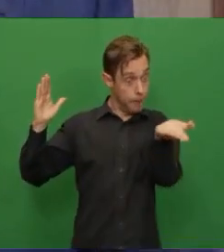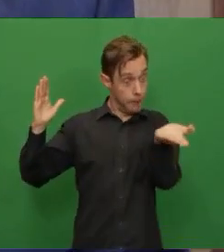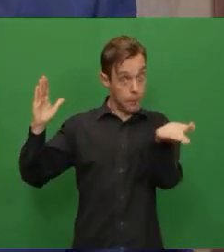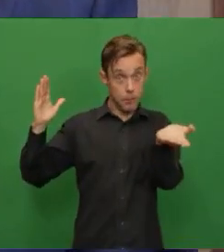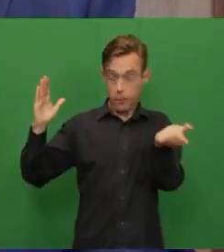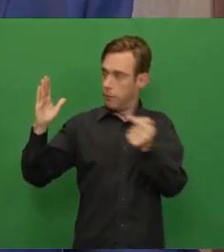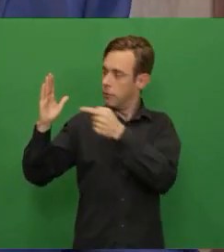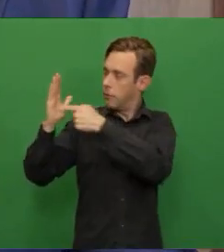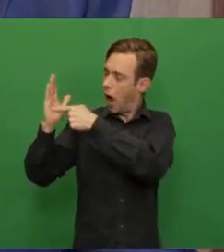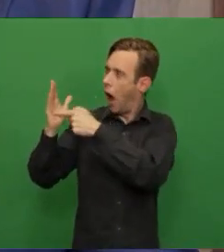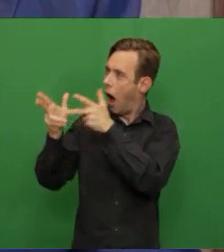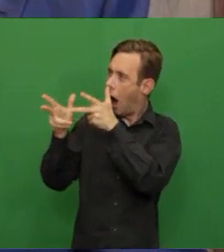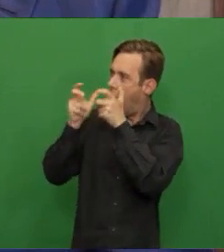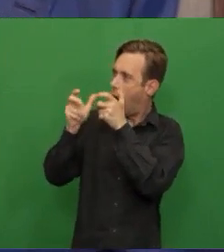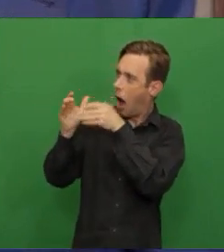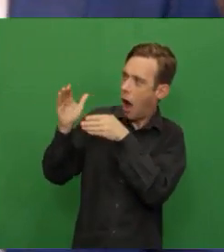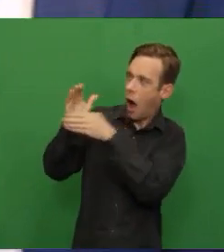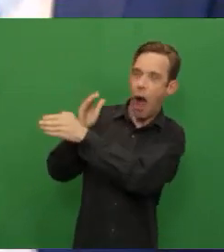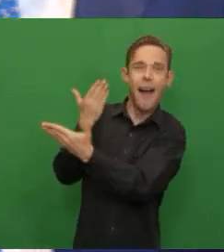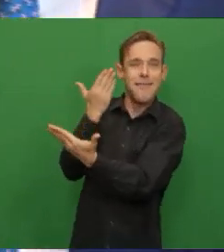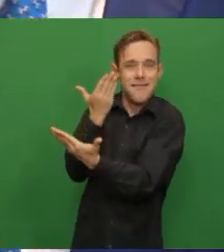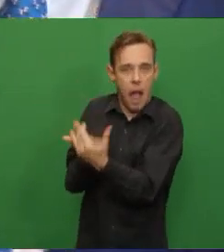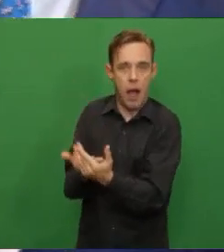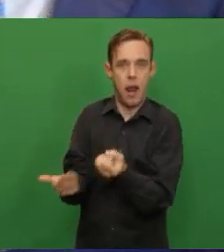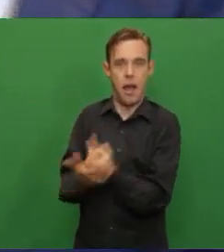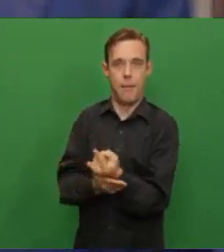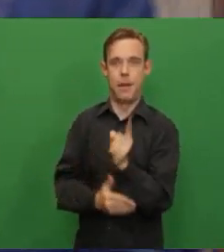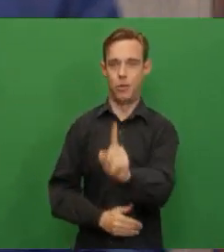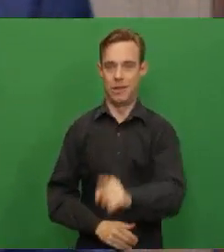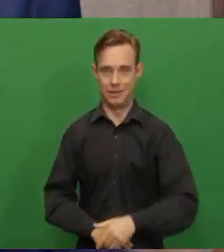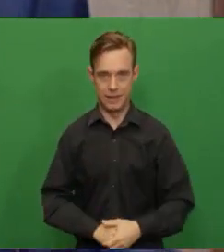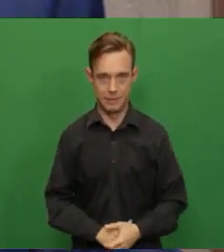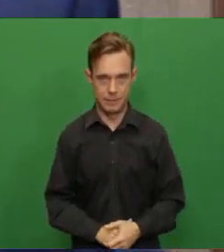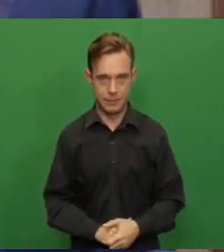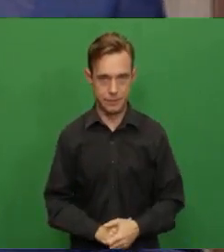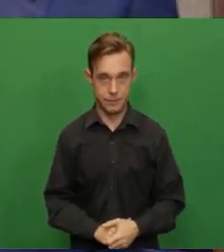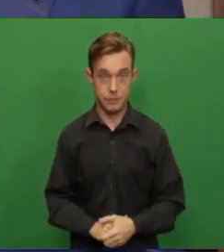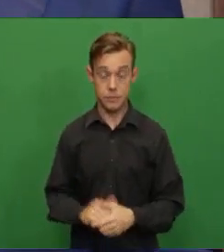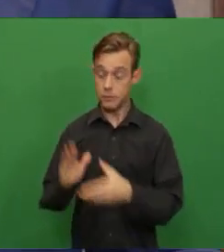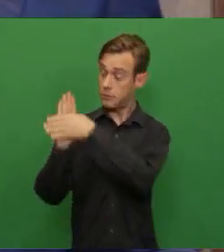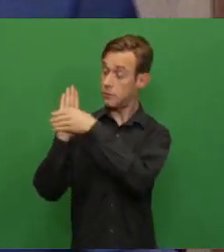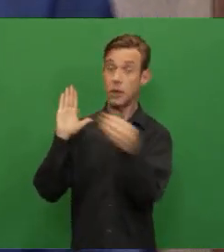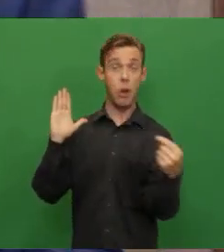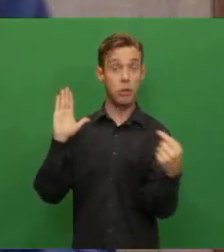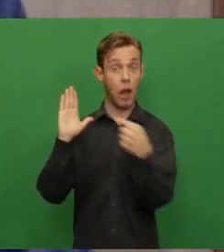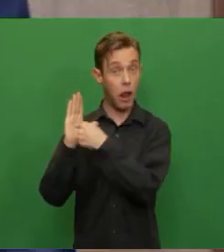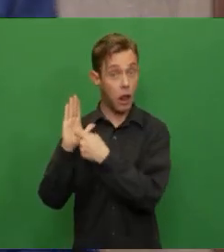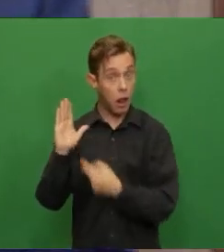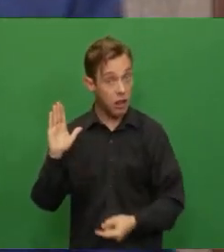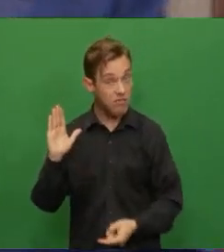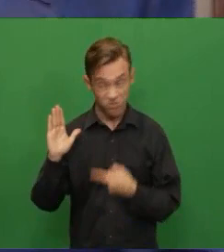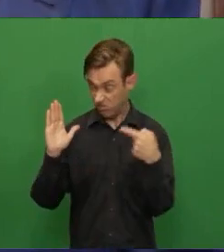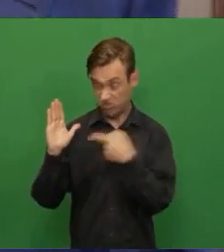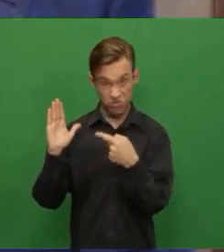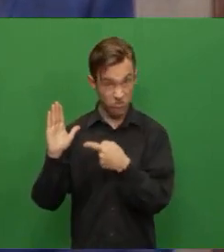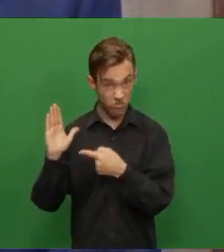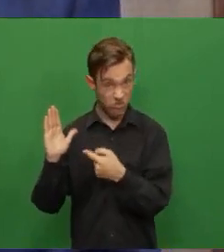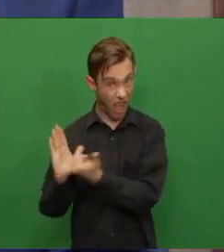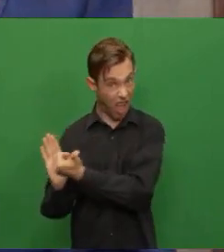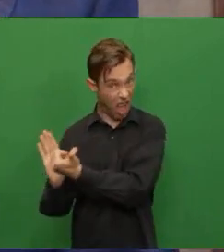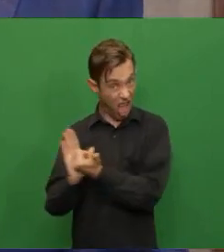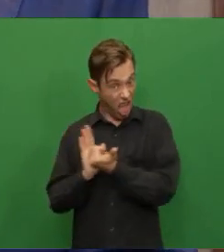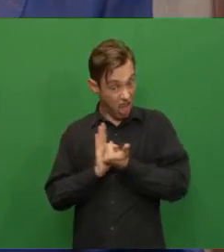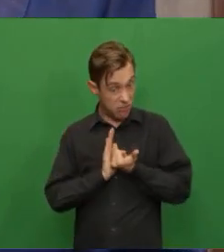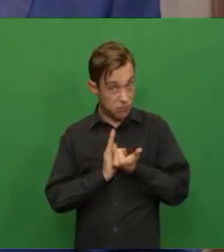the outcome that you have. Would the QPM enable us to